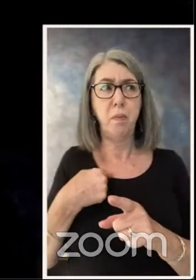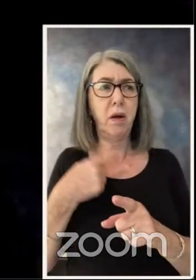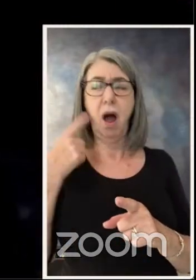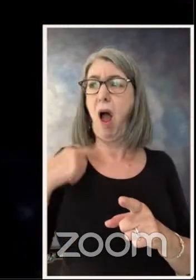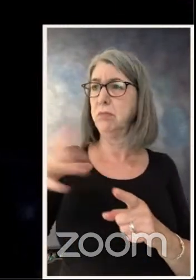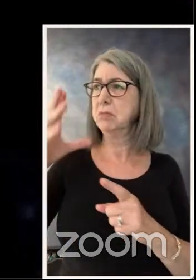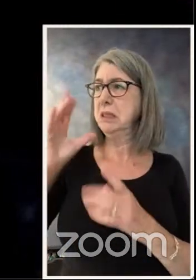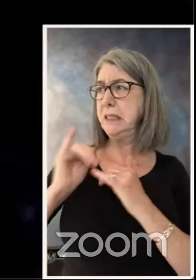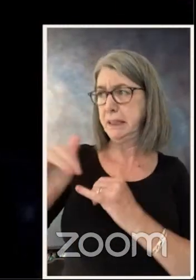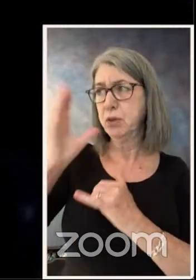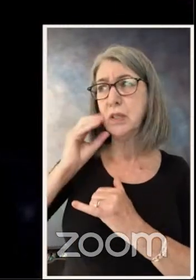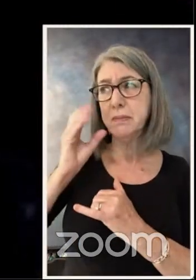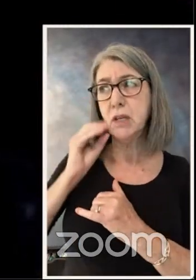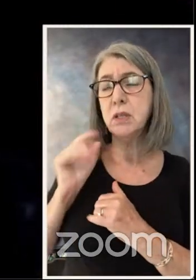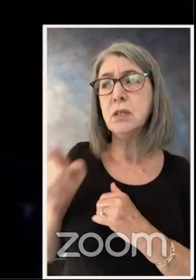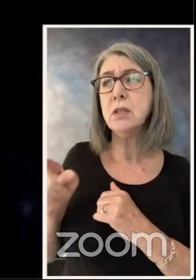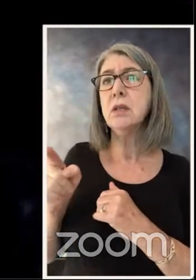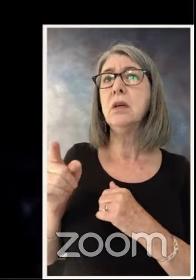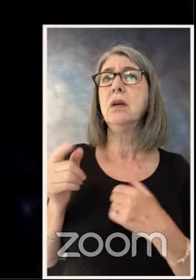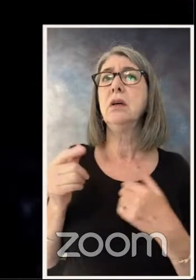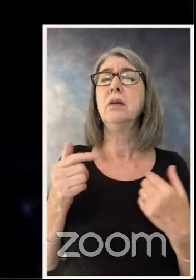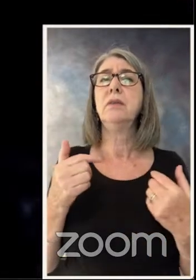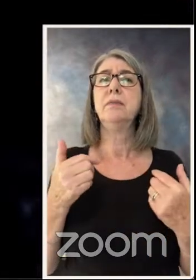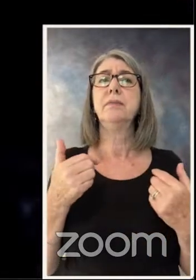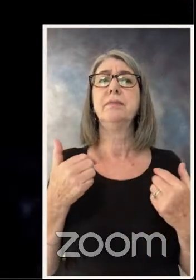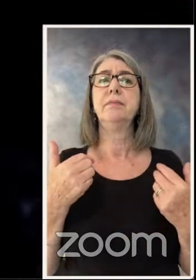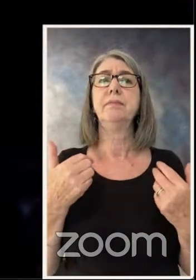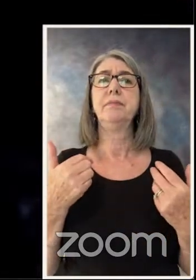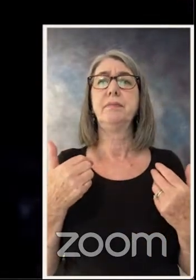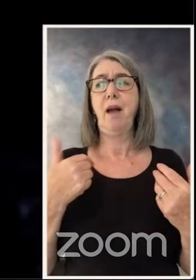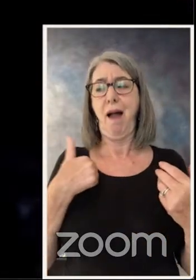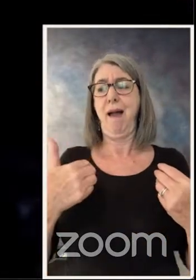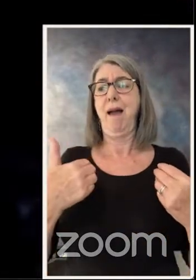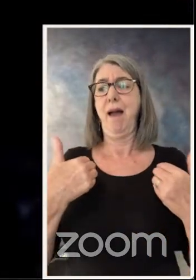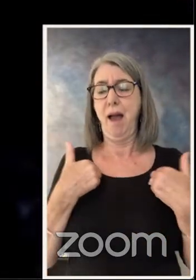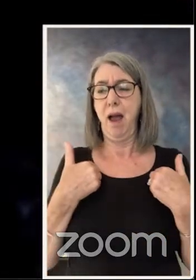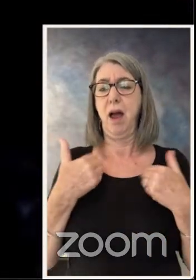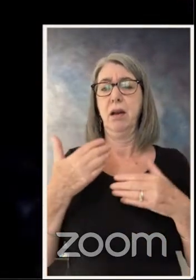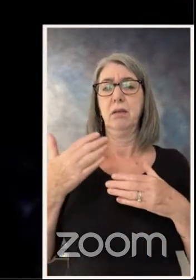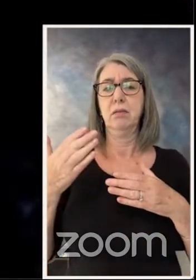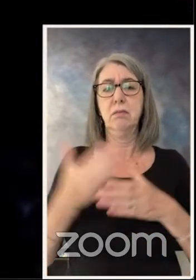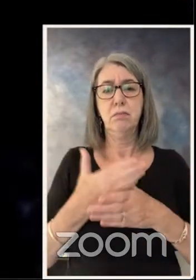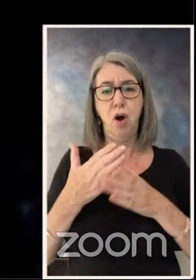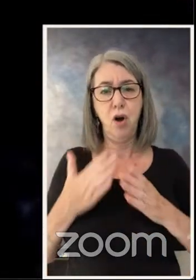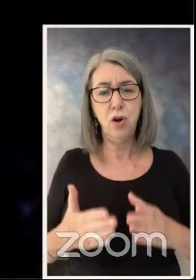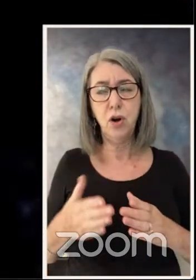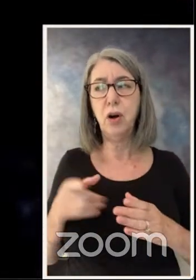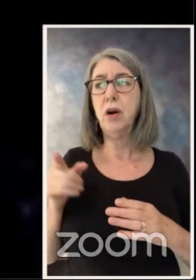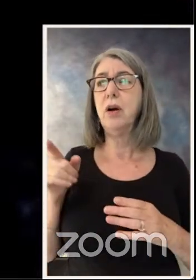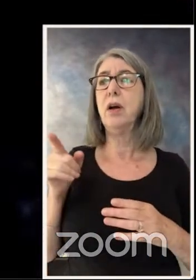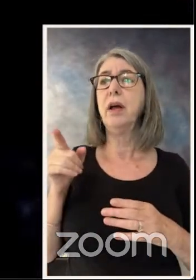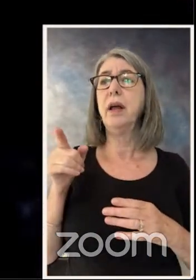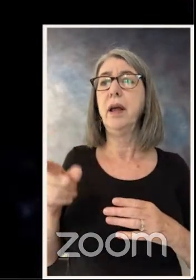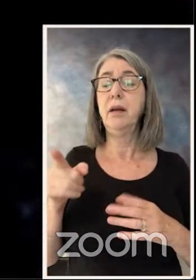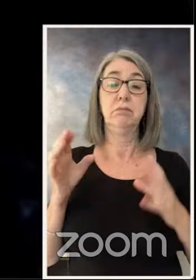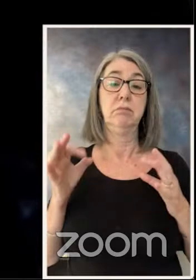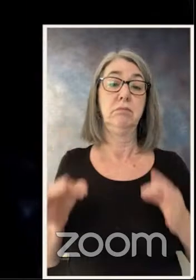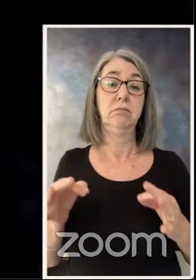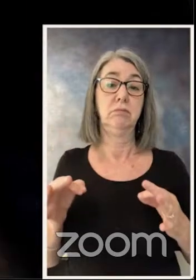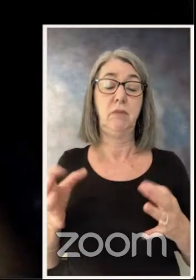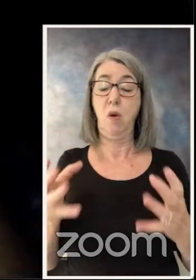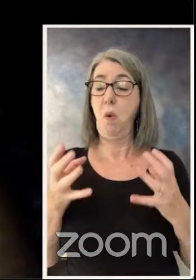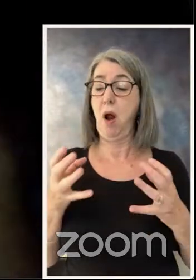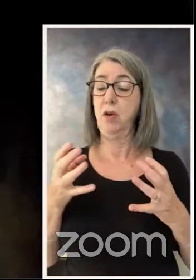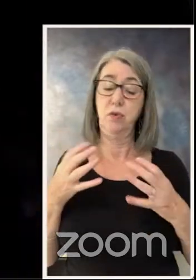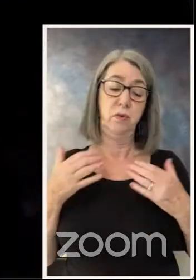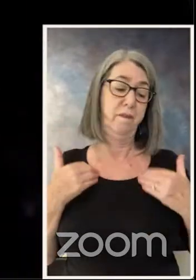through a similar situation where I had a partner and he decided he